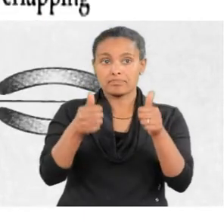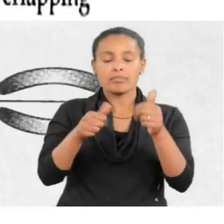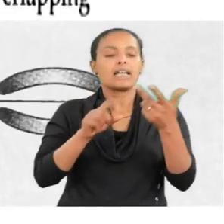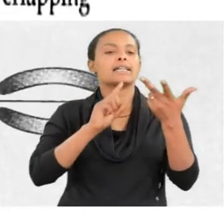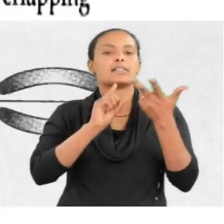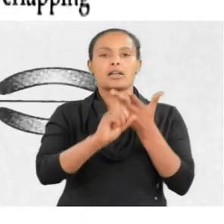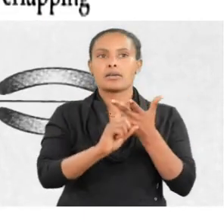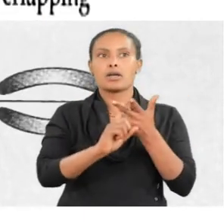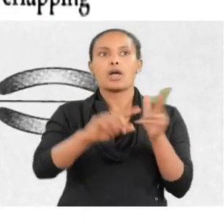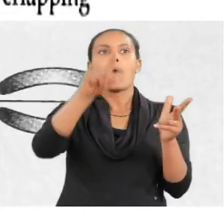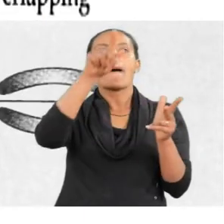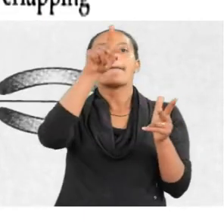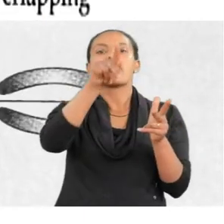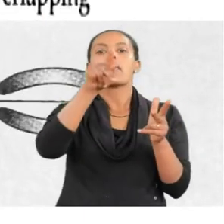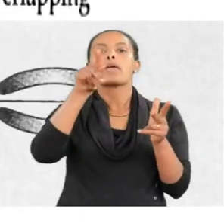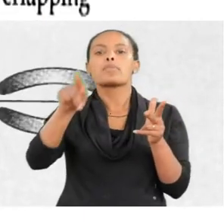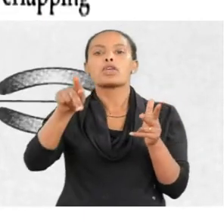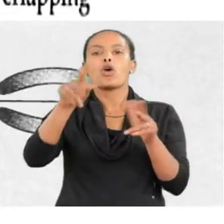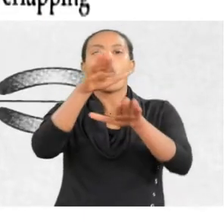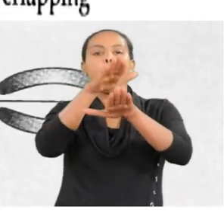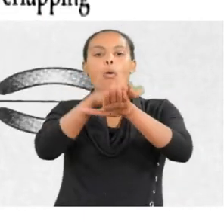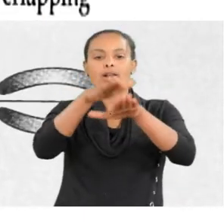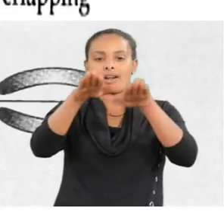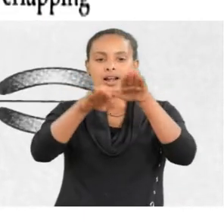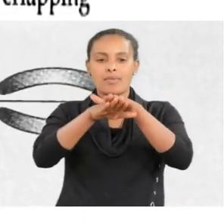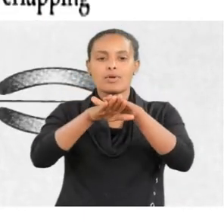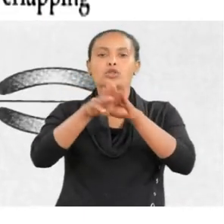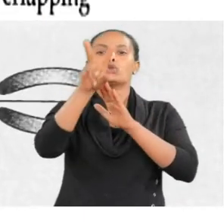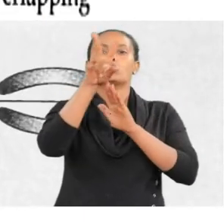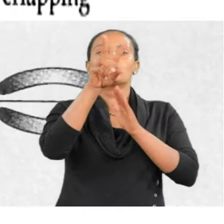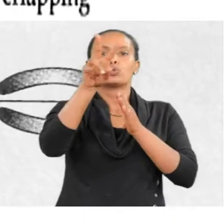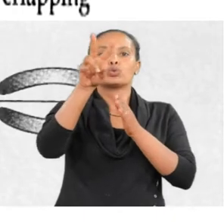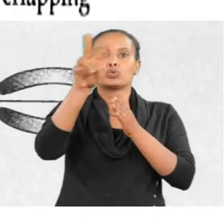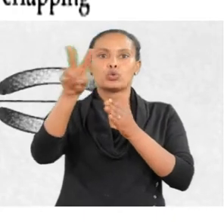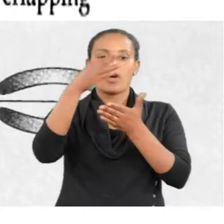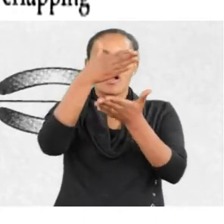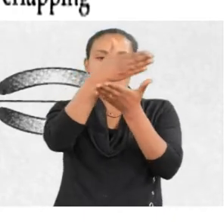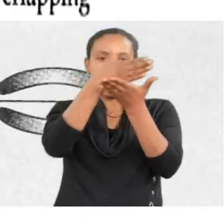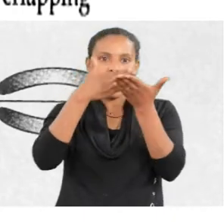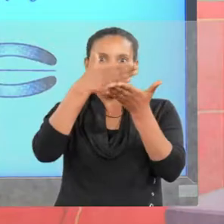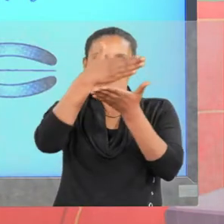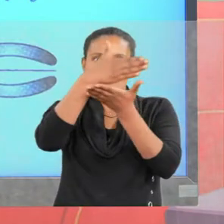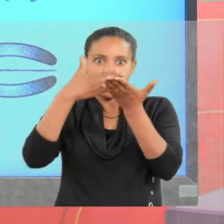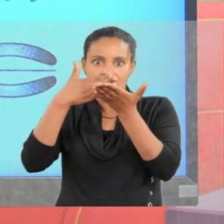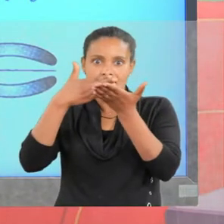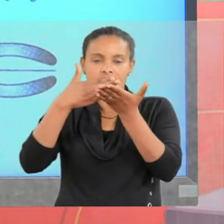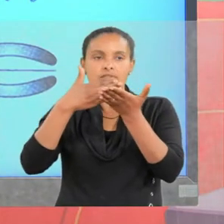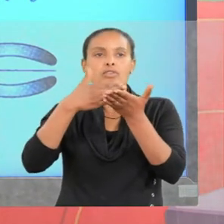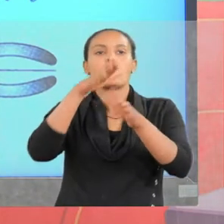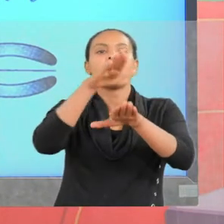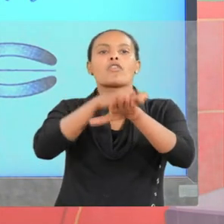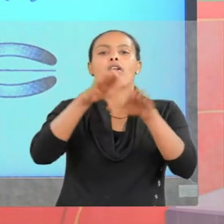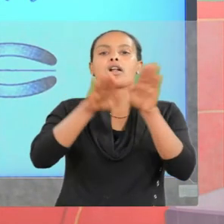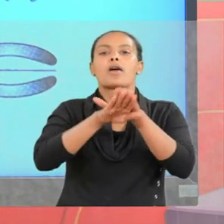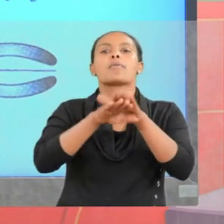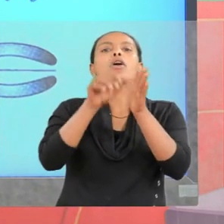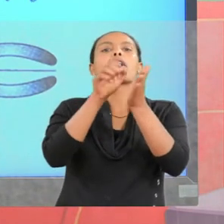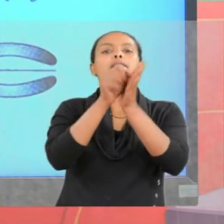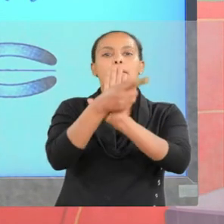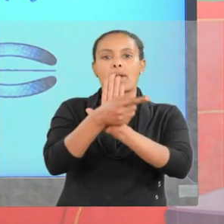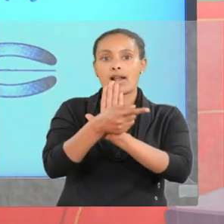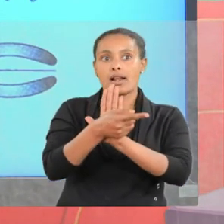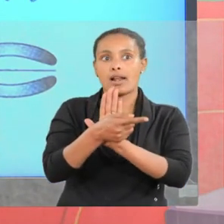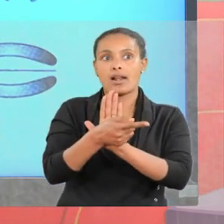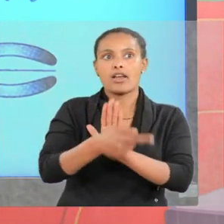3, pp overlap, in which two half-filled p orbitals overlap. For example,